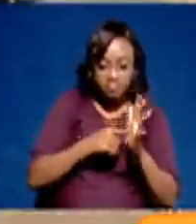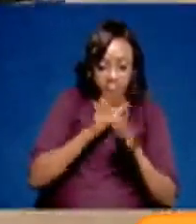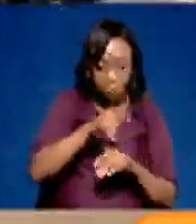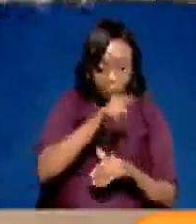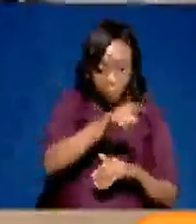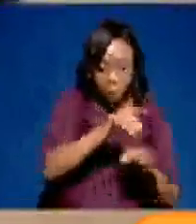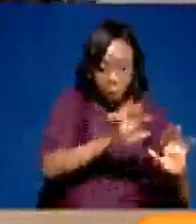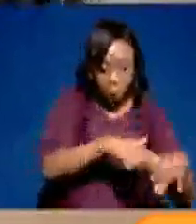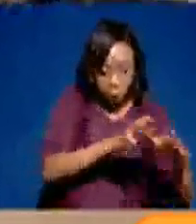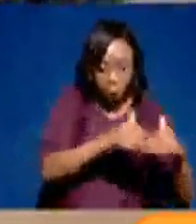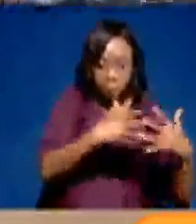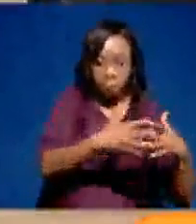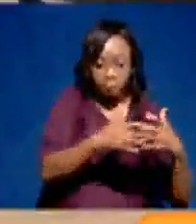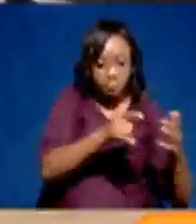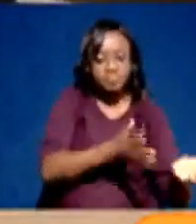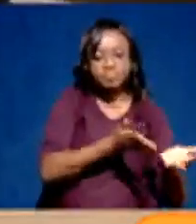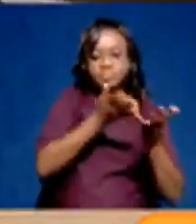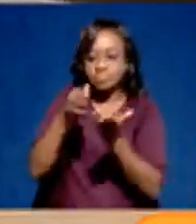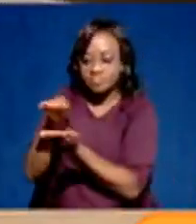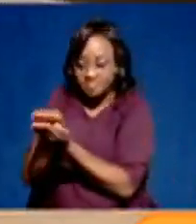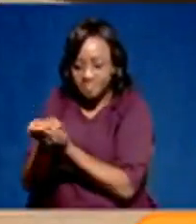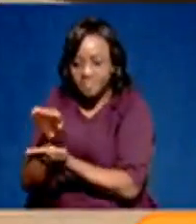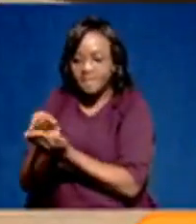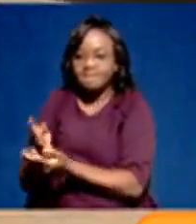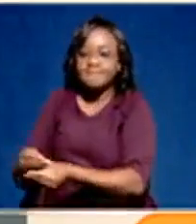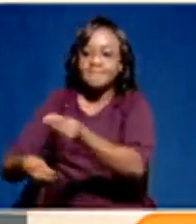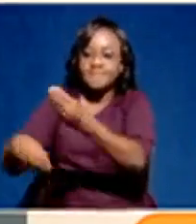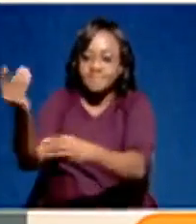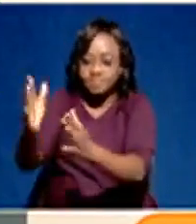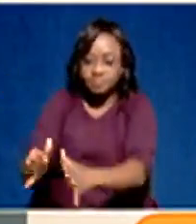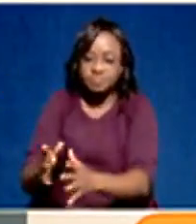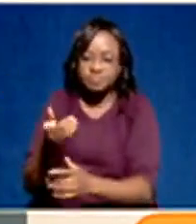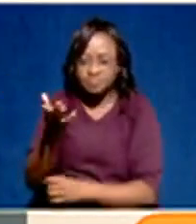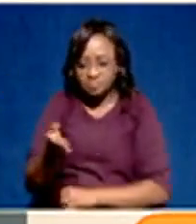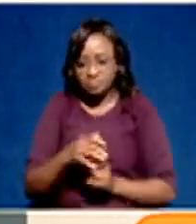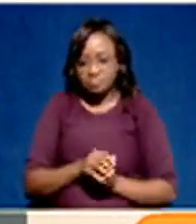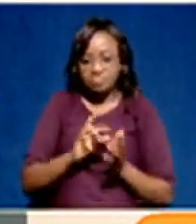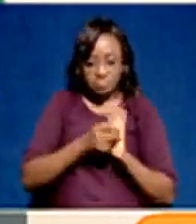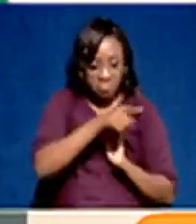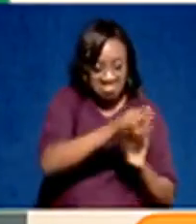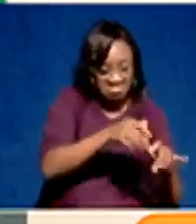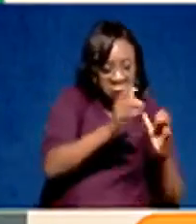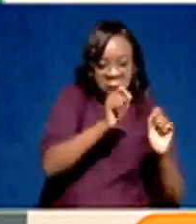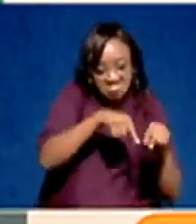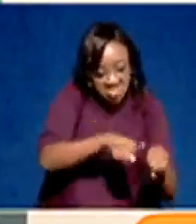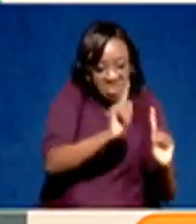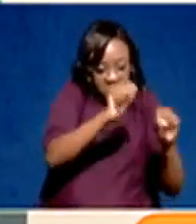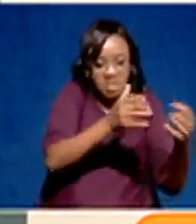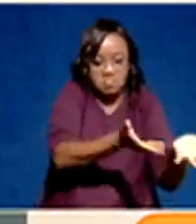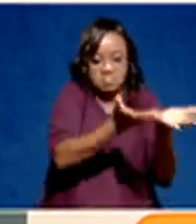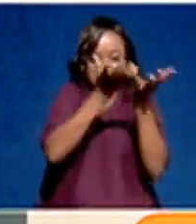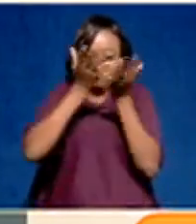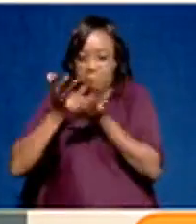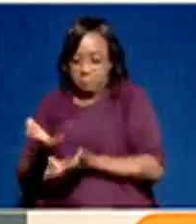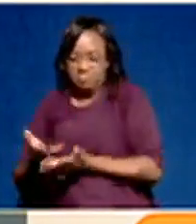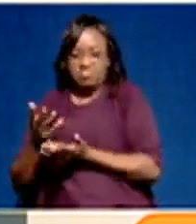from the farmer's farm gate to the warehouse, and then from the warehouse to the final consumer. But also the farmer has the option of bringing the produce themselves